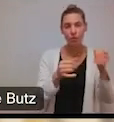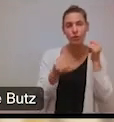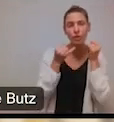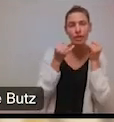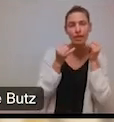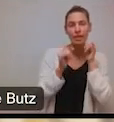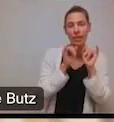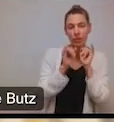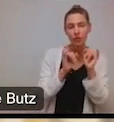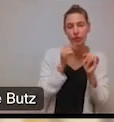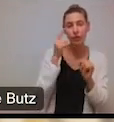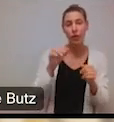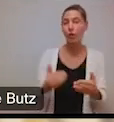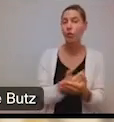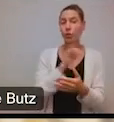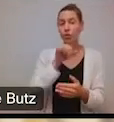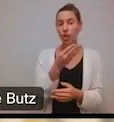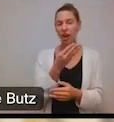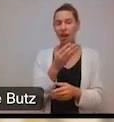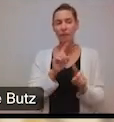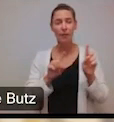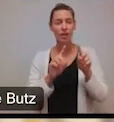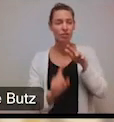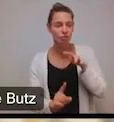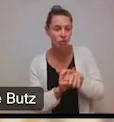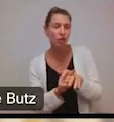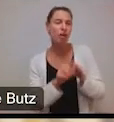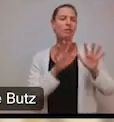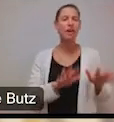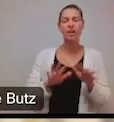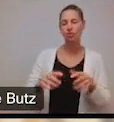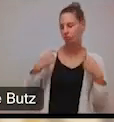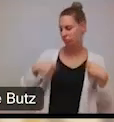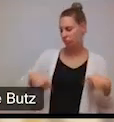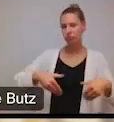new job and they show up in streetwear, that is not going to